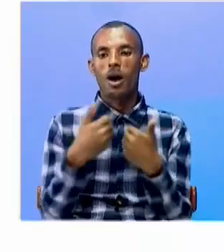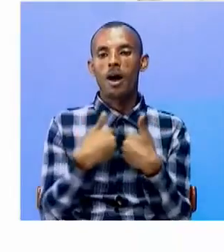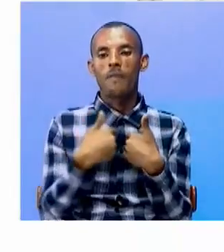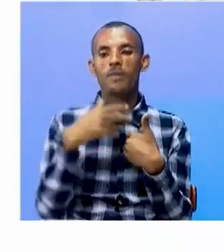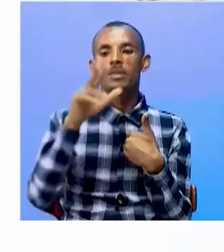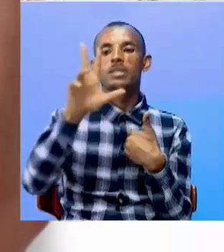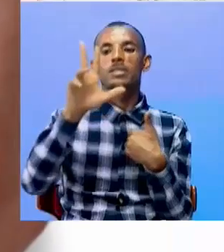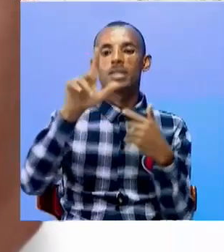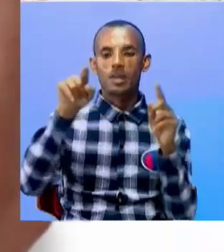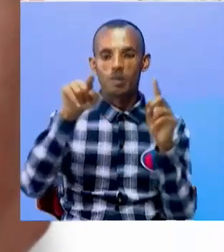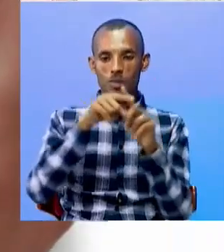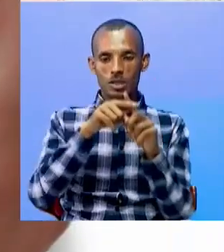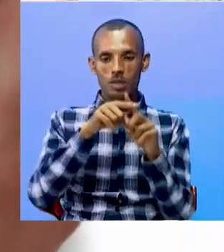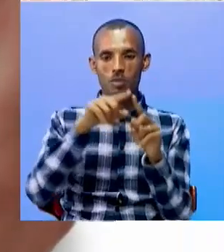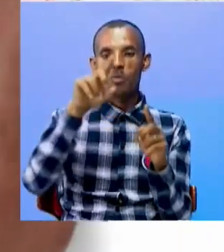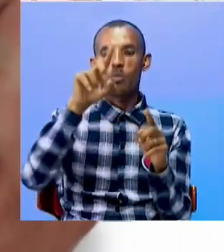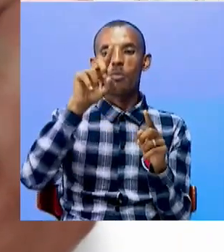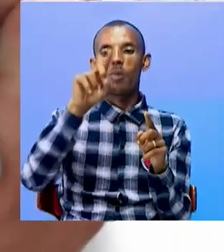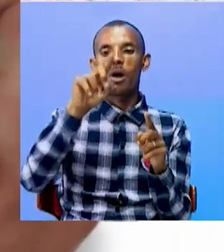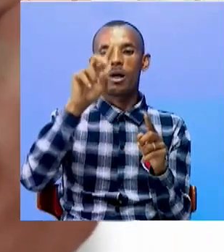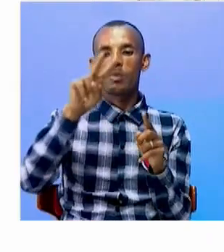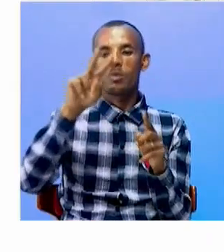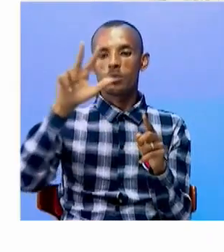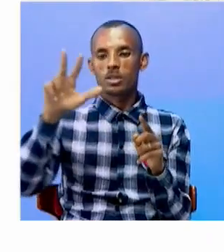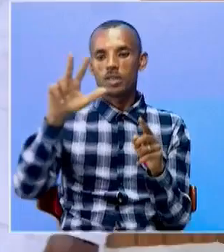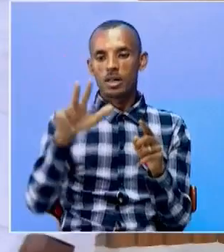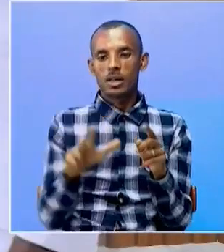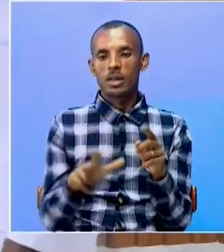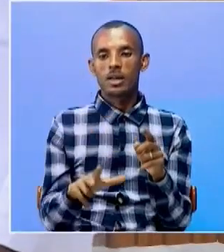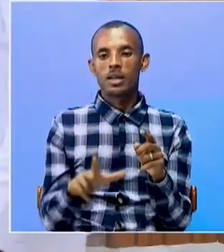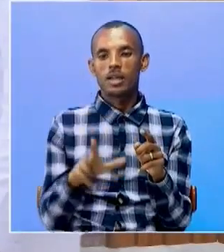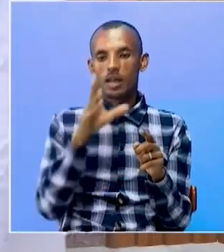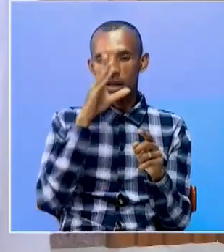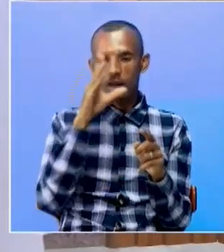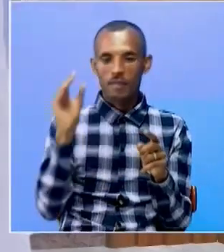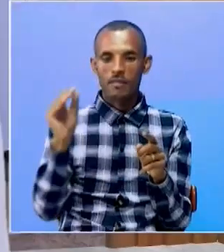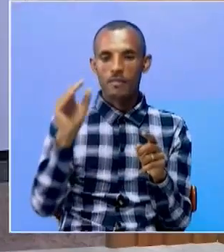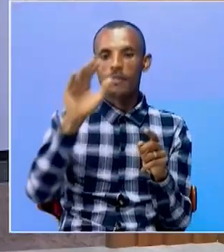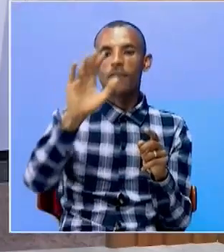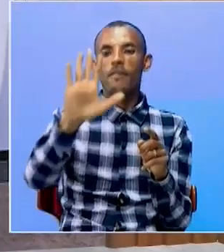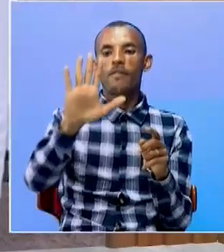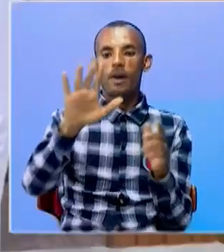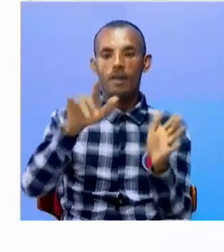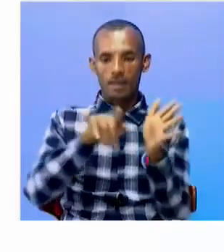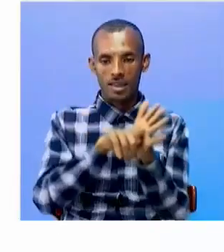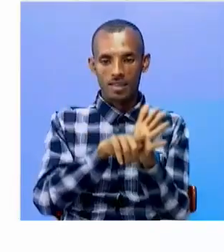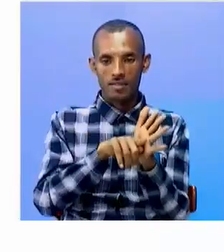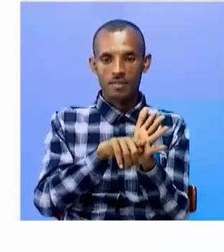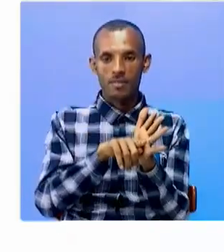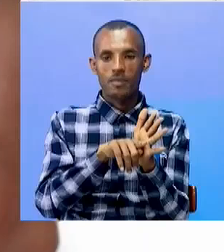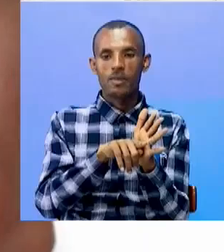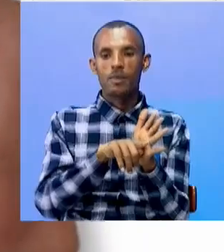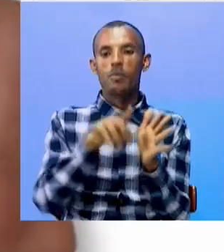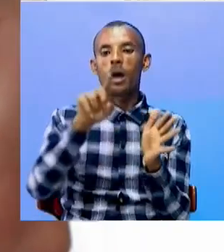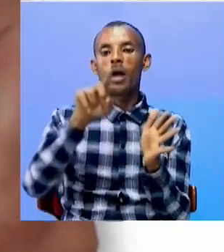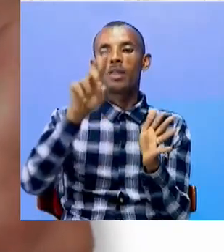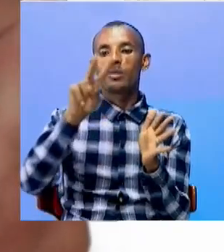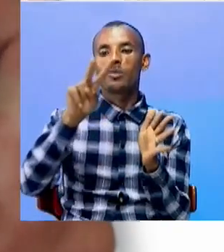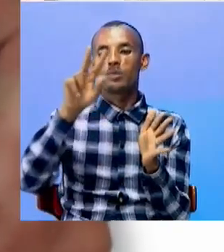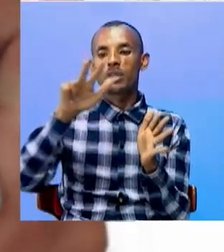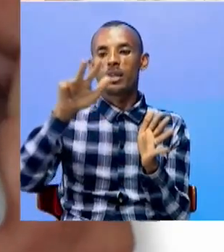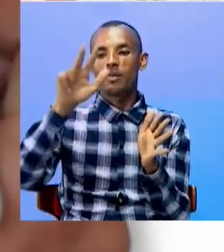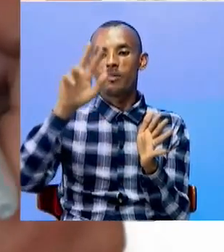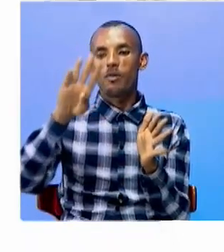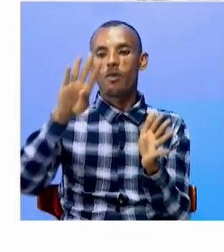3 positives. 1, 2, 3. And you have 5 negatives. 1, 2,